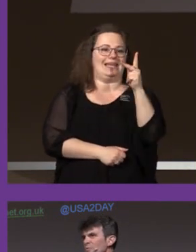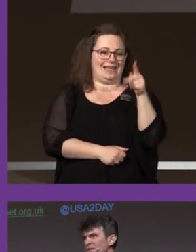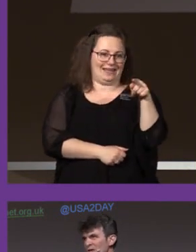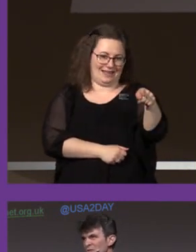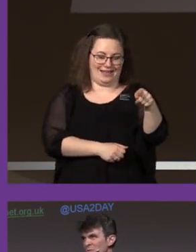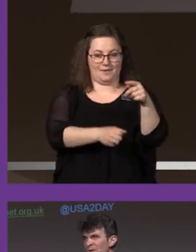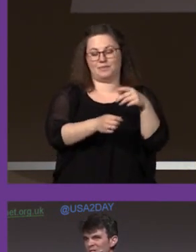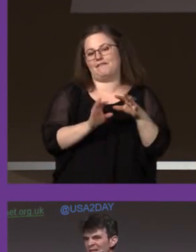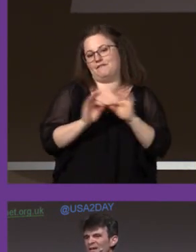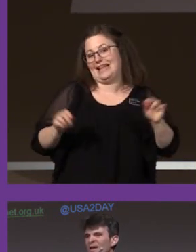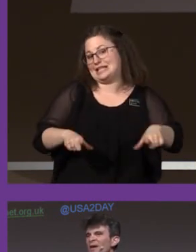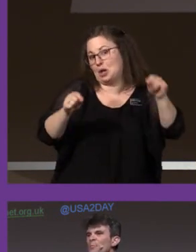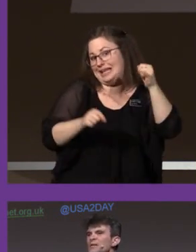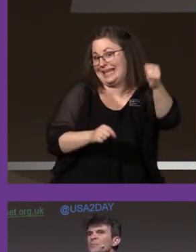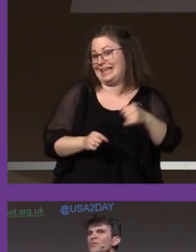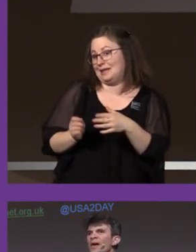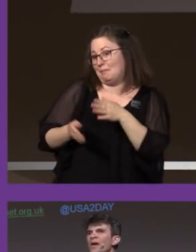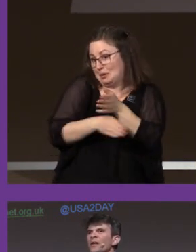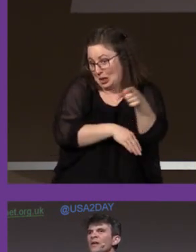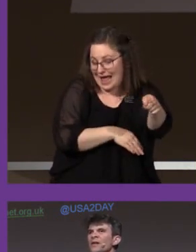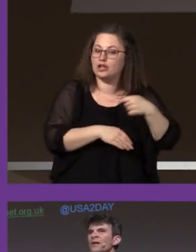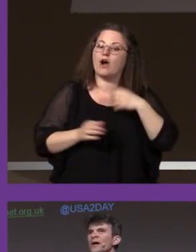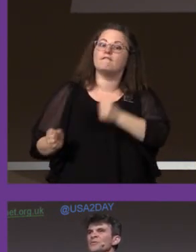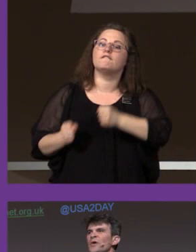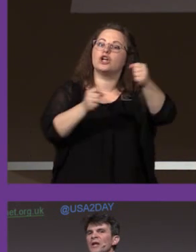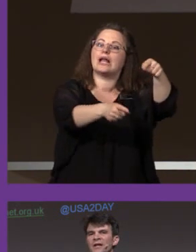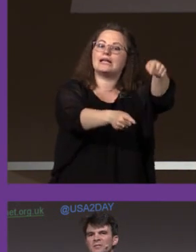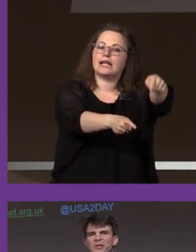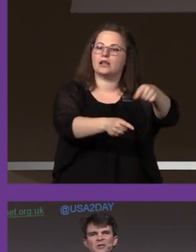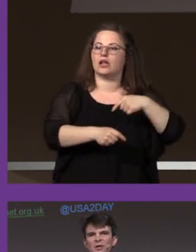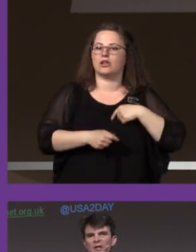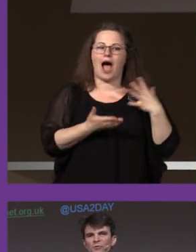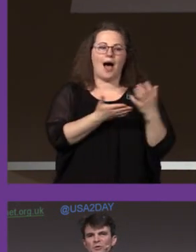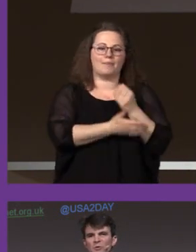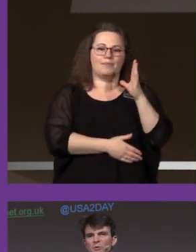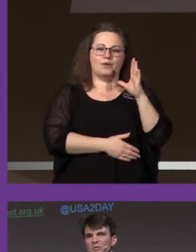England, nice castle, come and see it. And because I moved there, I was very lucky to meet